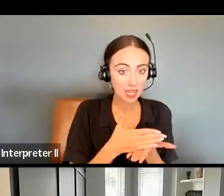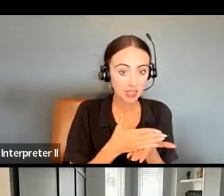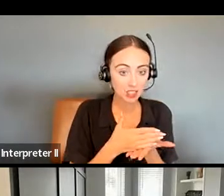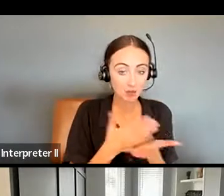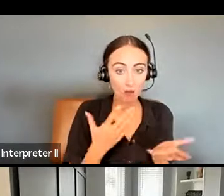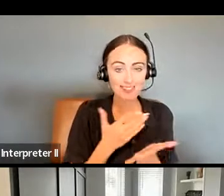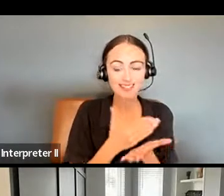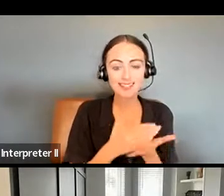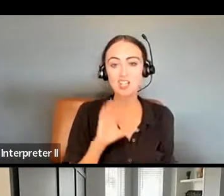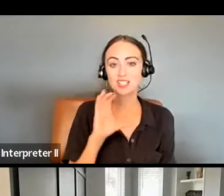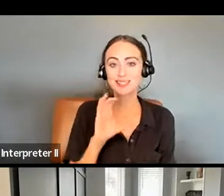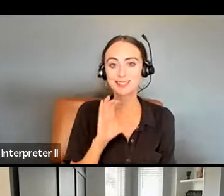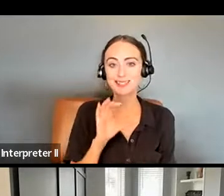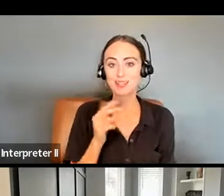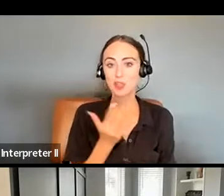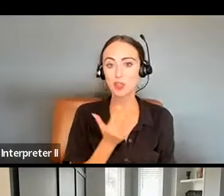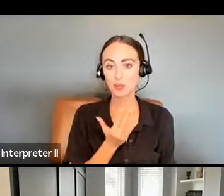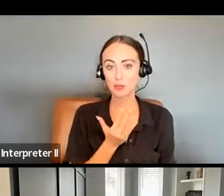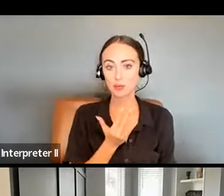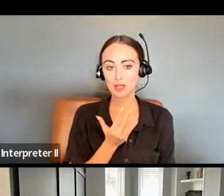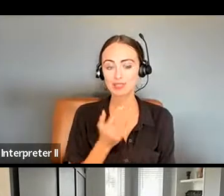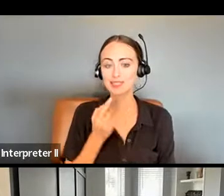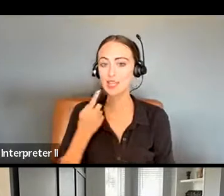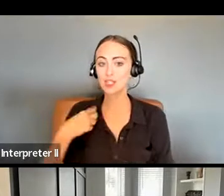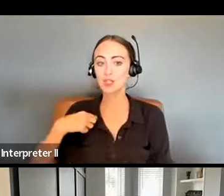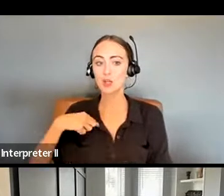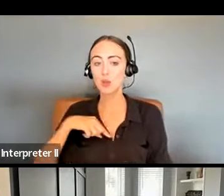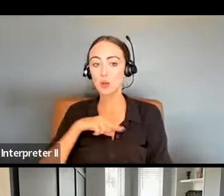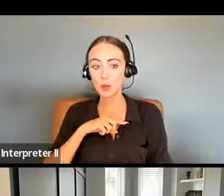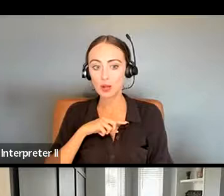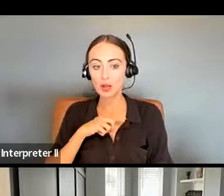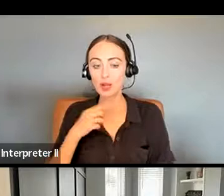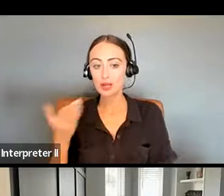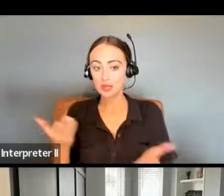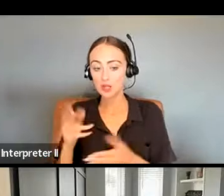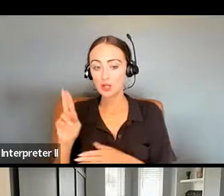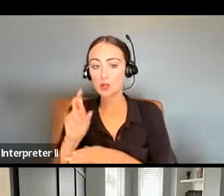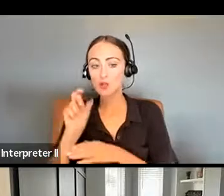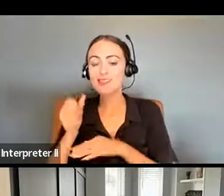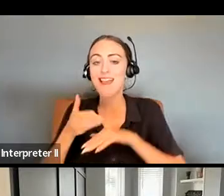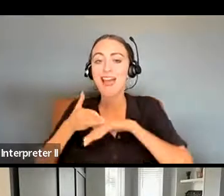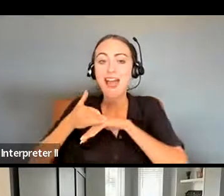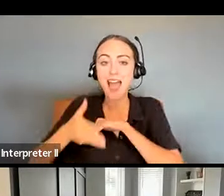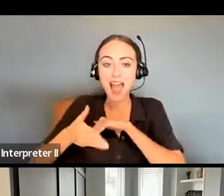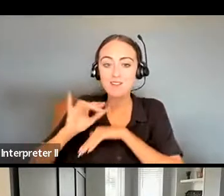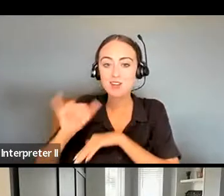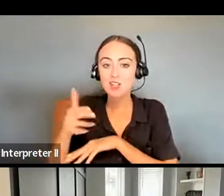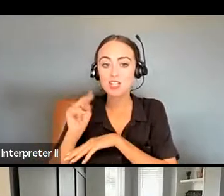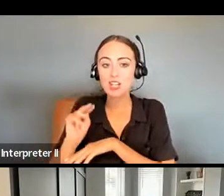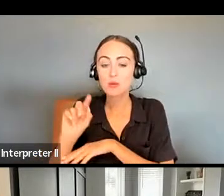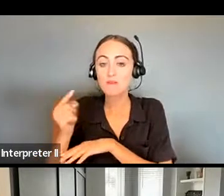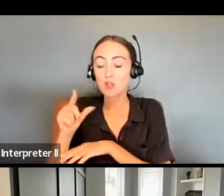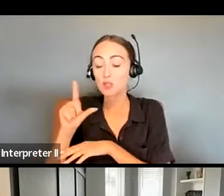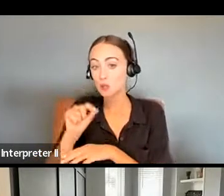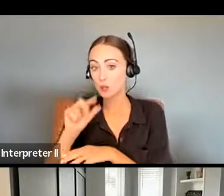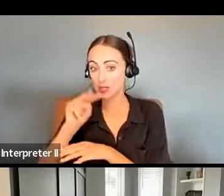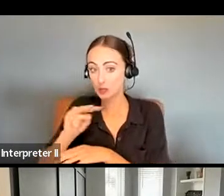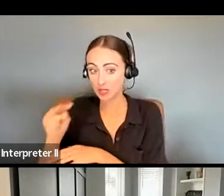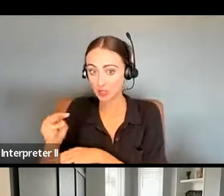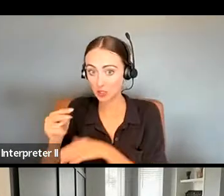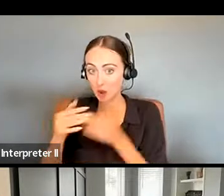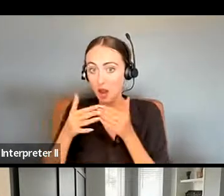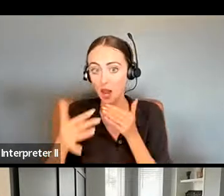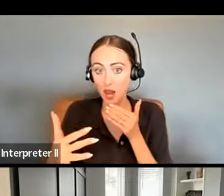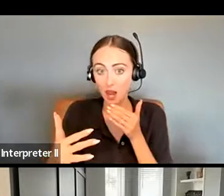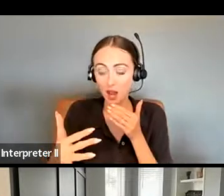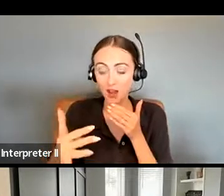section C3 that reads, were paroled in the United States after January 1st, 2022, and goes on.